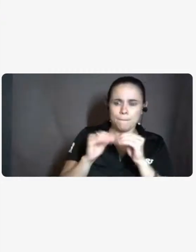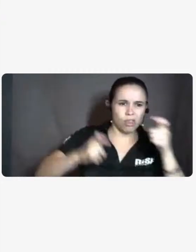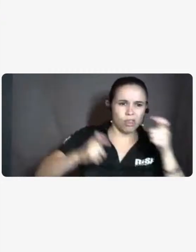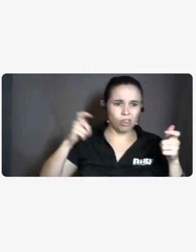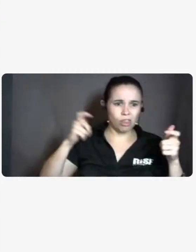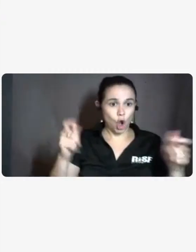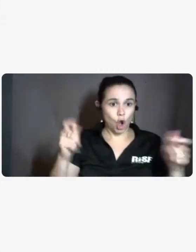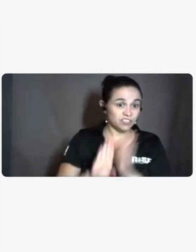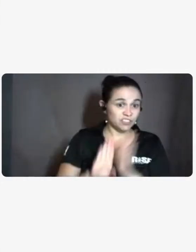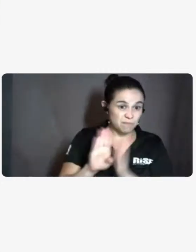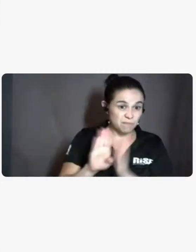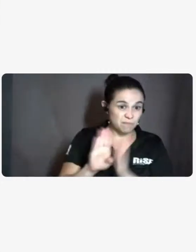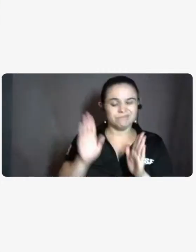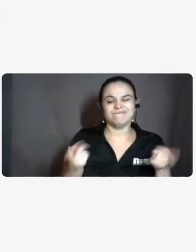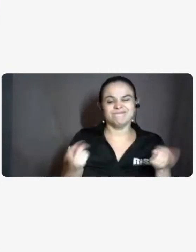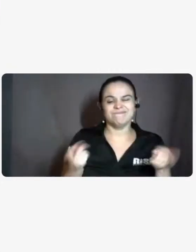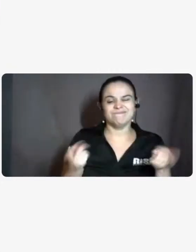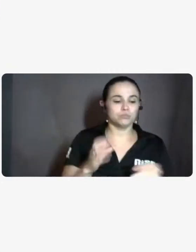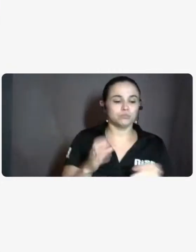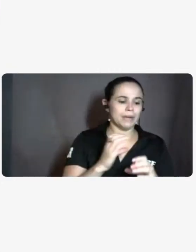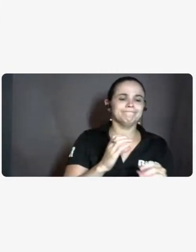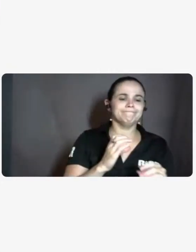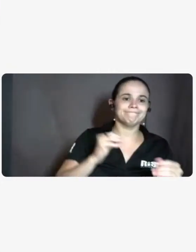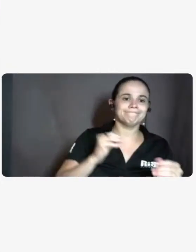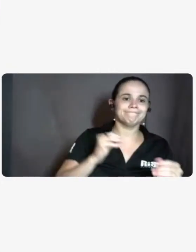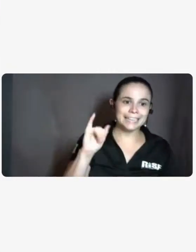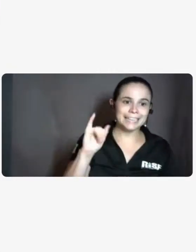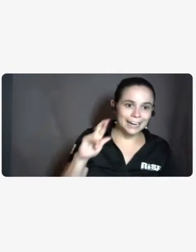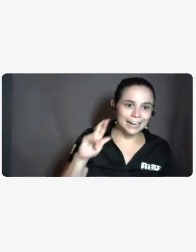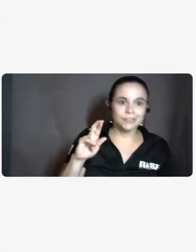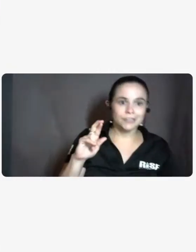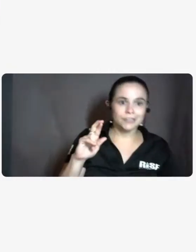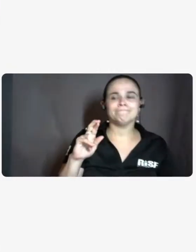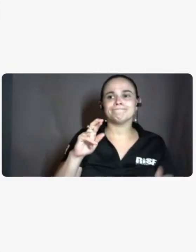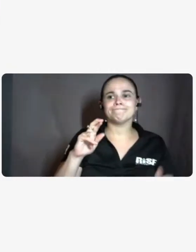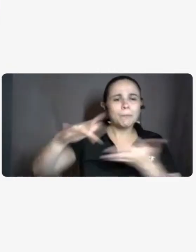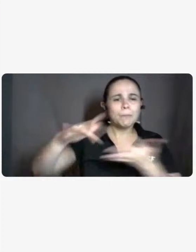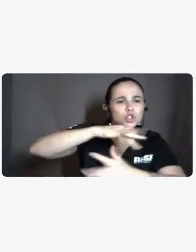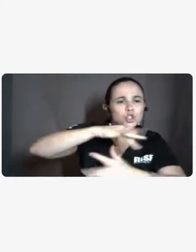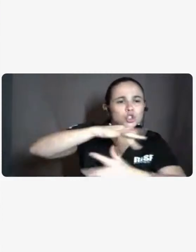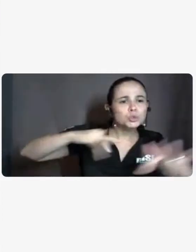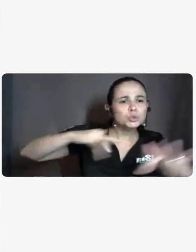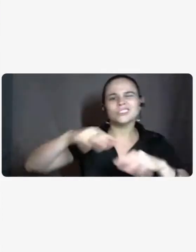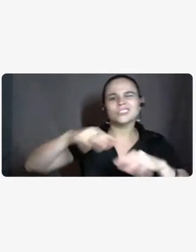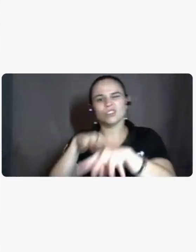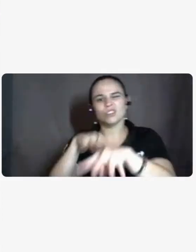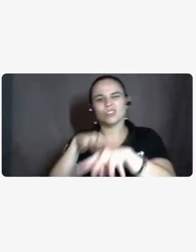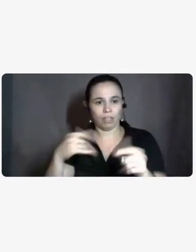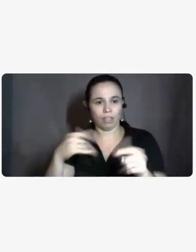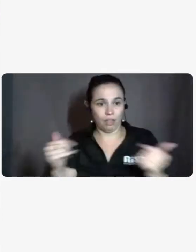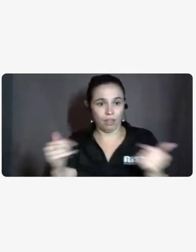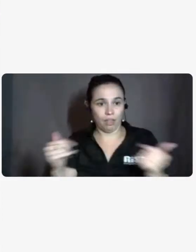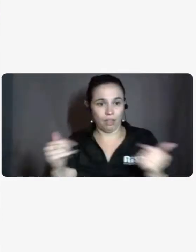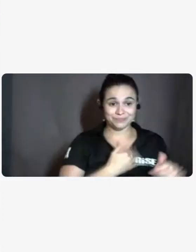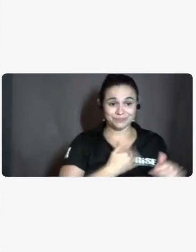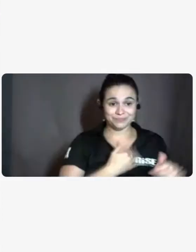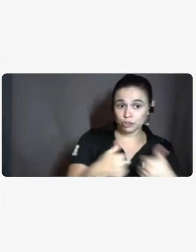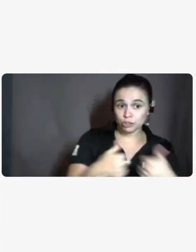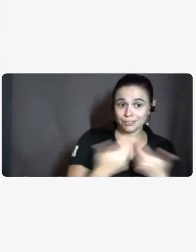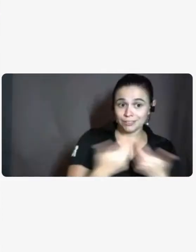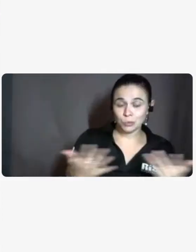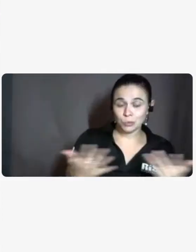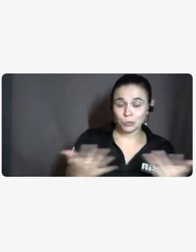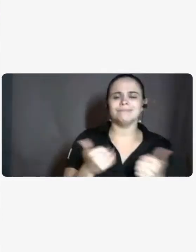Our challenge as a district is how to protect our students and staff from the worst of these impacts to the greatest extent